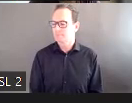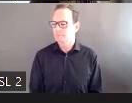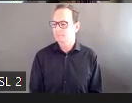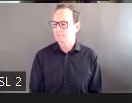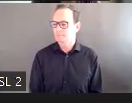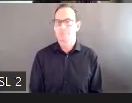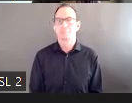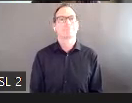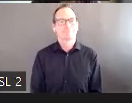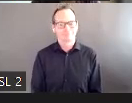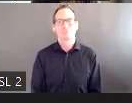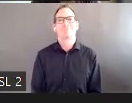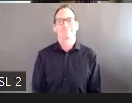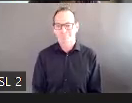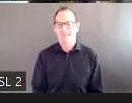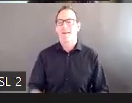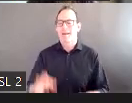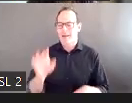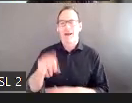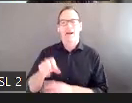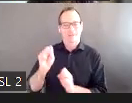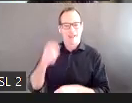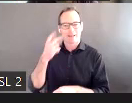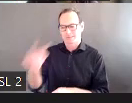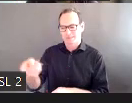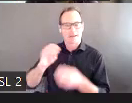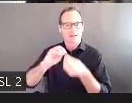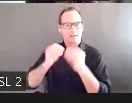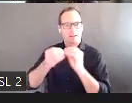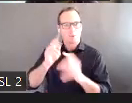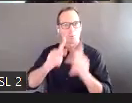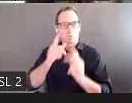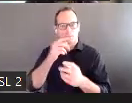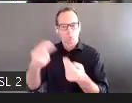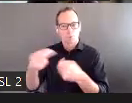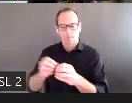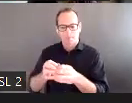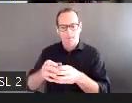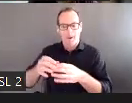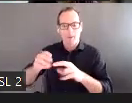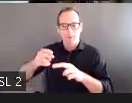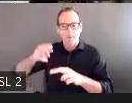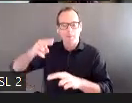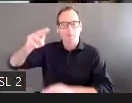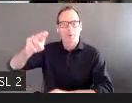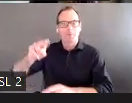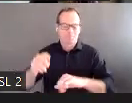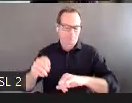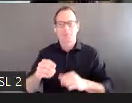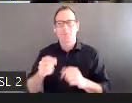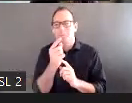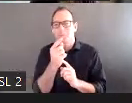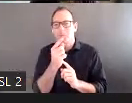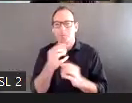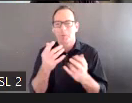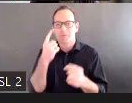Welcome, welcome. I see all the numbers climbing up in our session. Welcome, everybody. Just wait another moment as